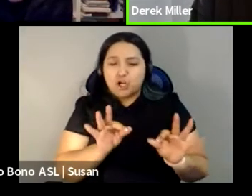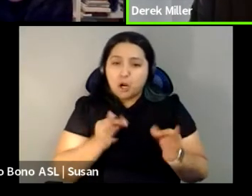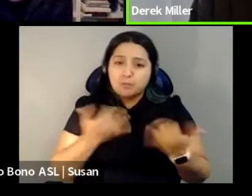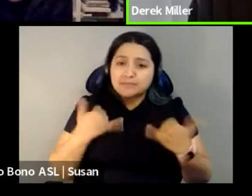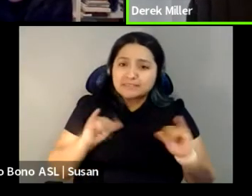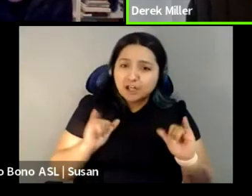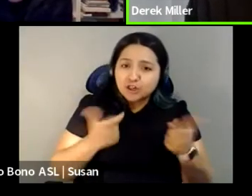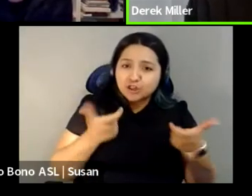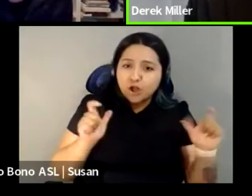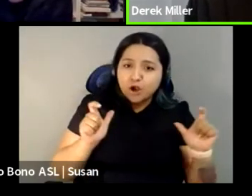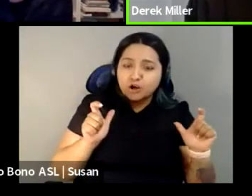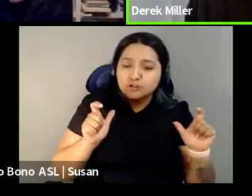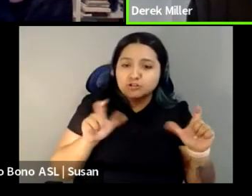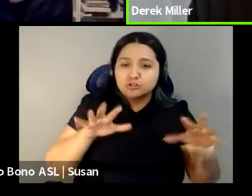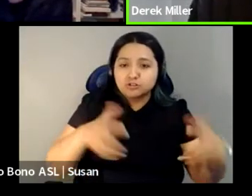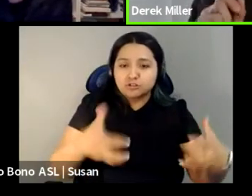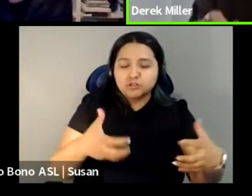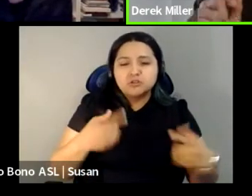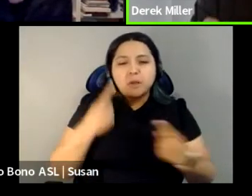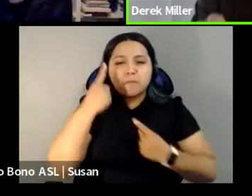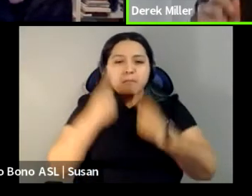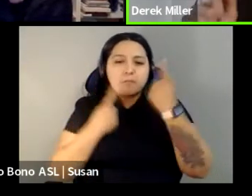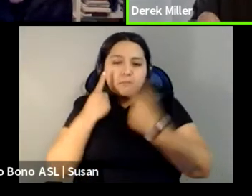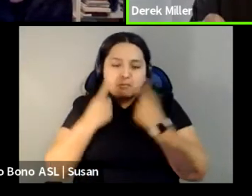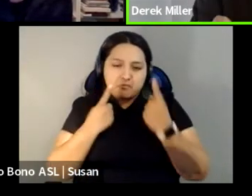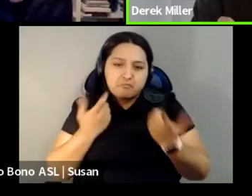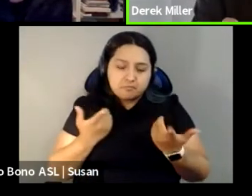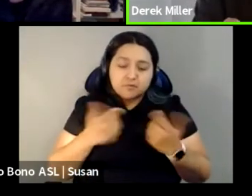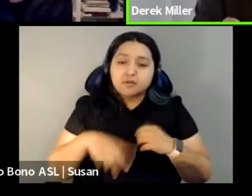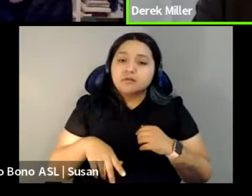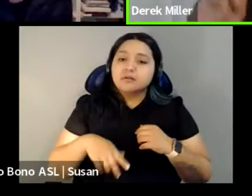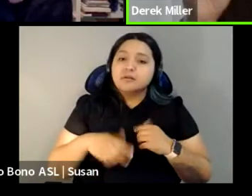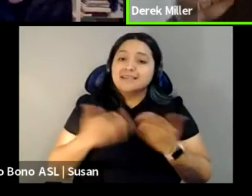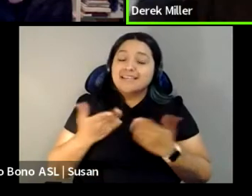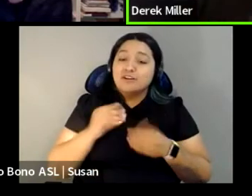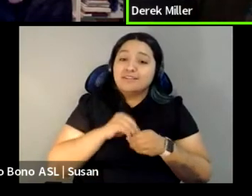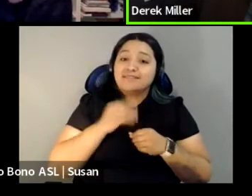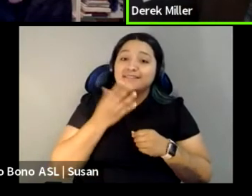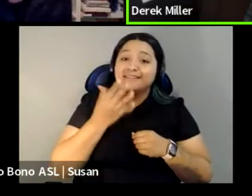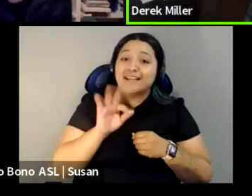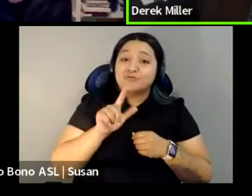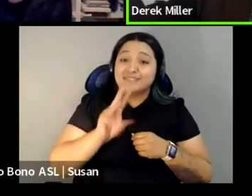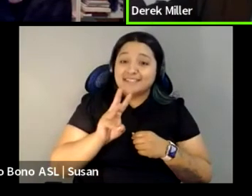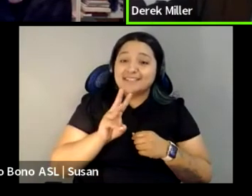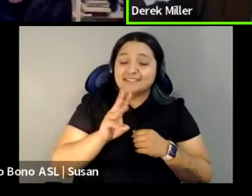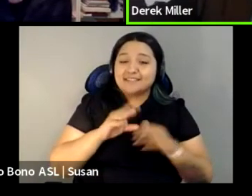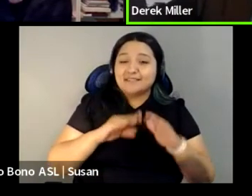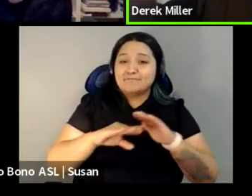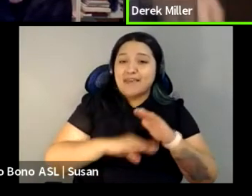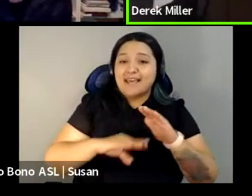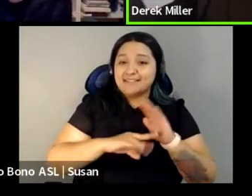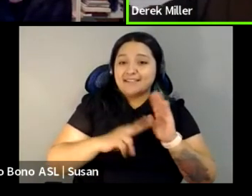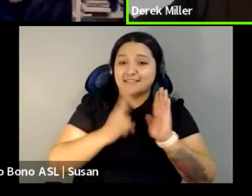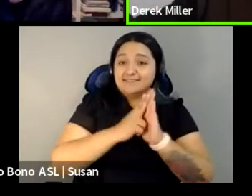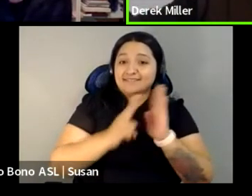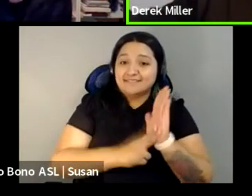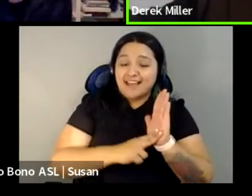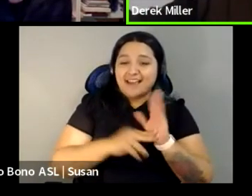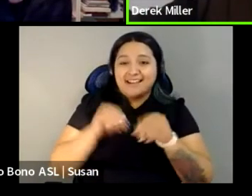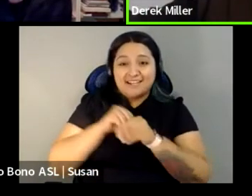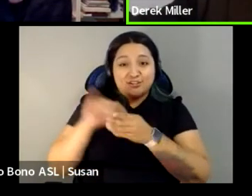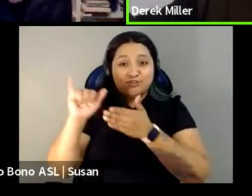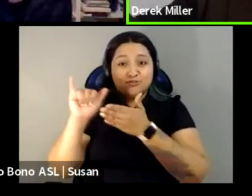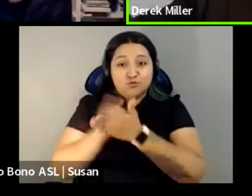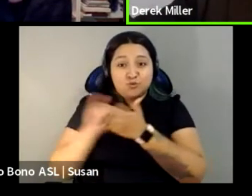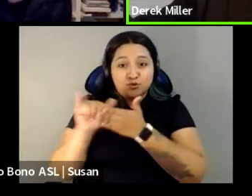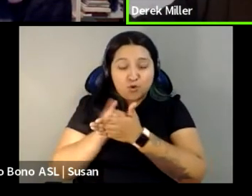into the contraction of the theater industry in the US. 1926, when the minimum basic agreement is signed, is near the peak of theatrical production in New York. It's a decade after